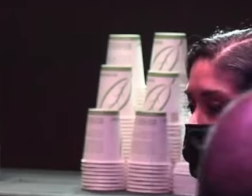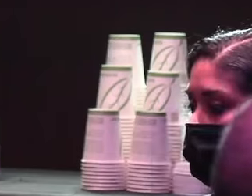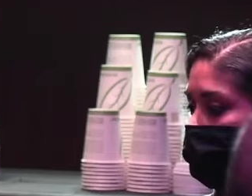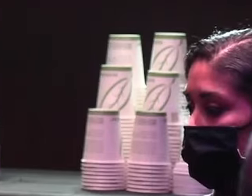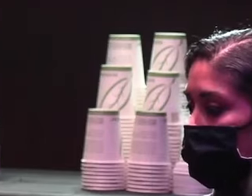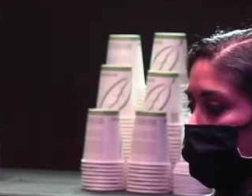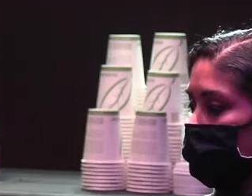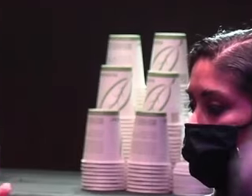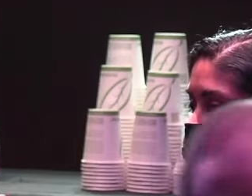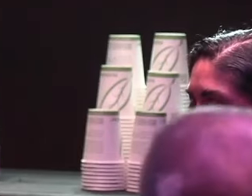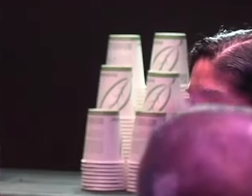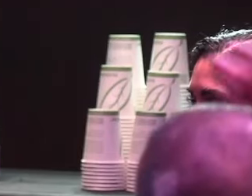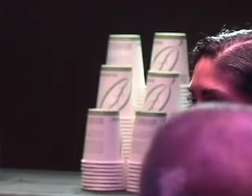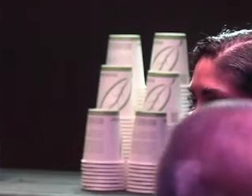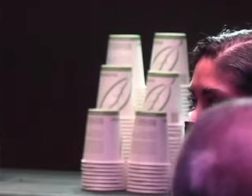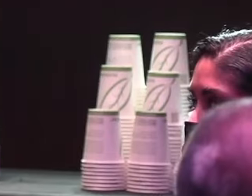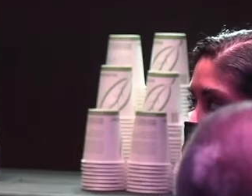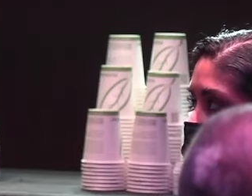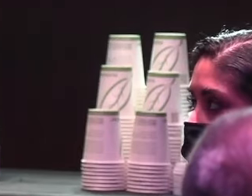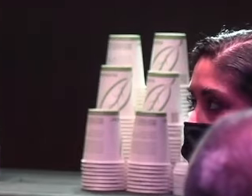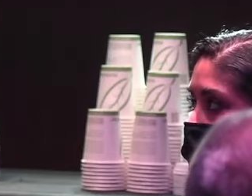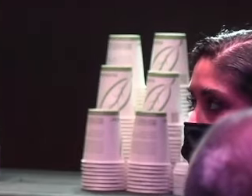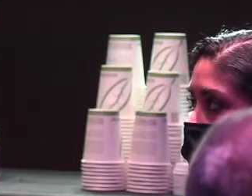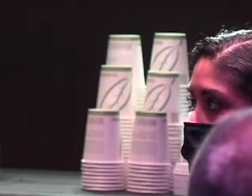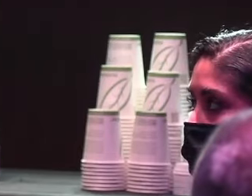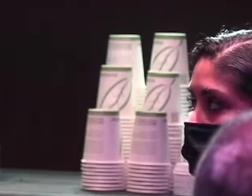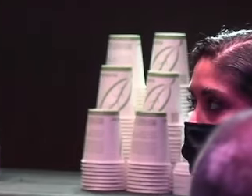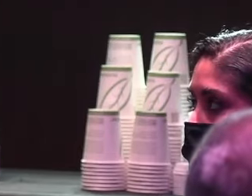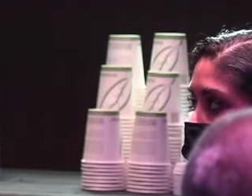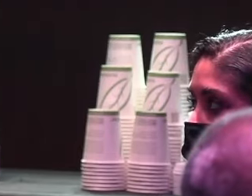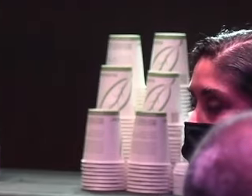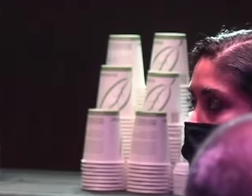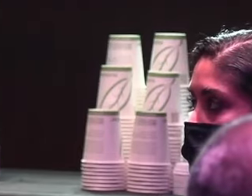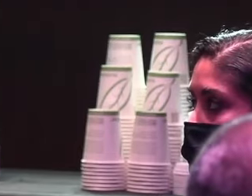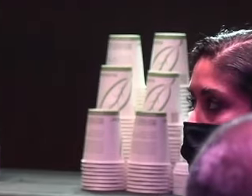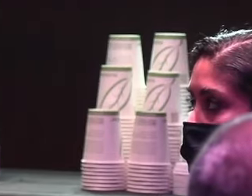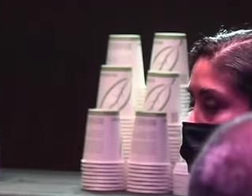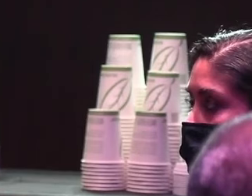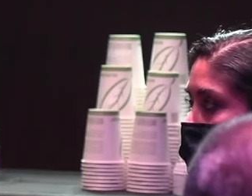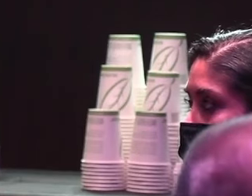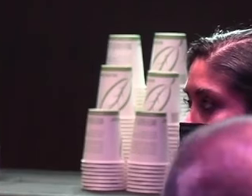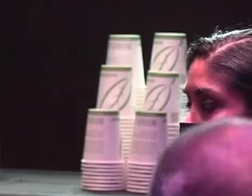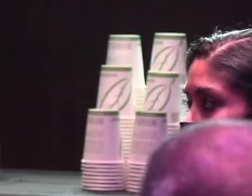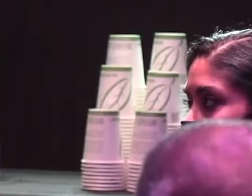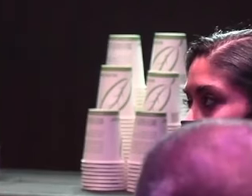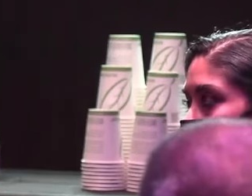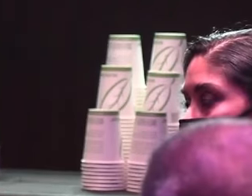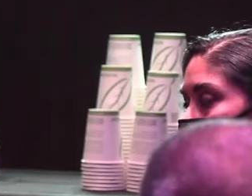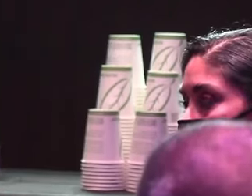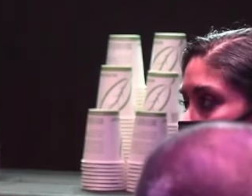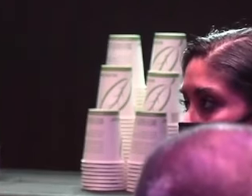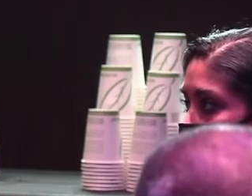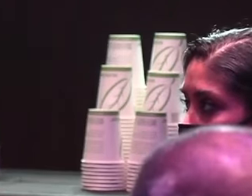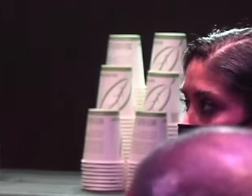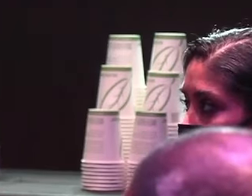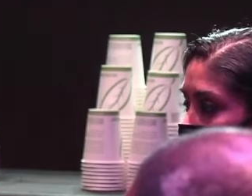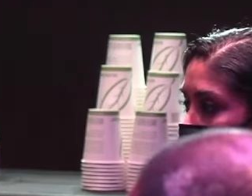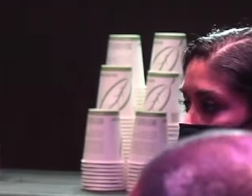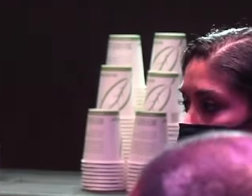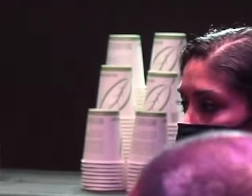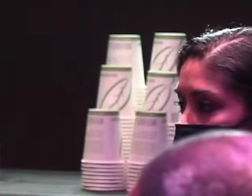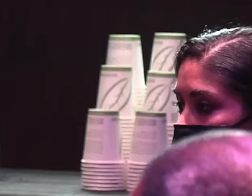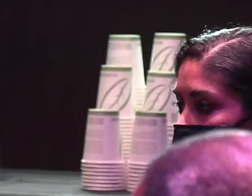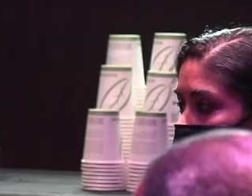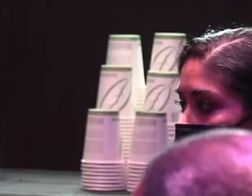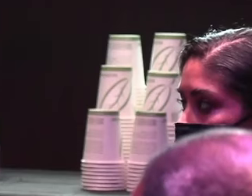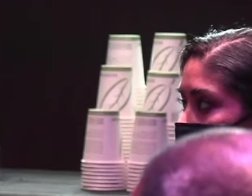people who are preparing for the second annual Trans Resistance March and festival in Franklin Park have a place to